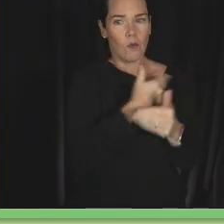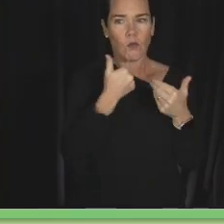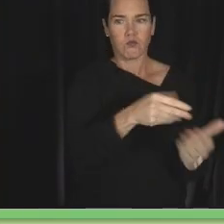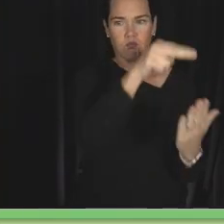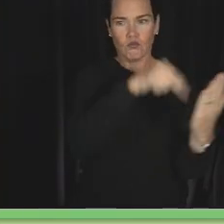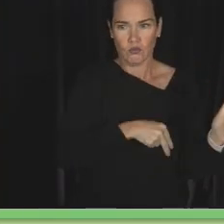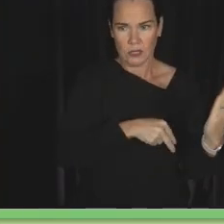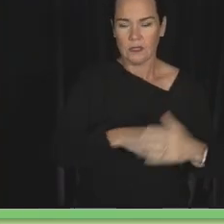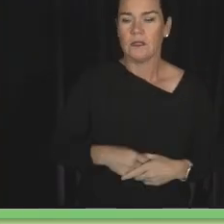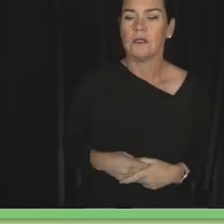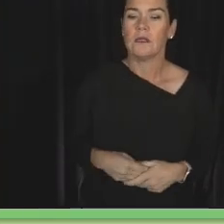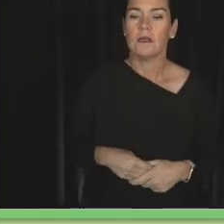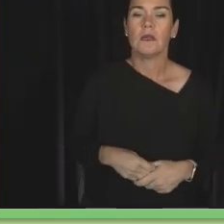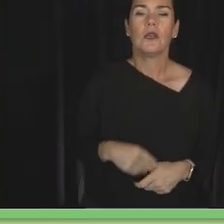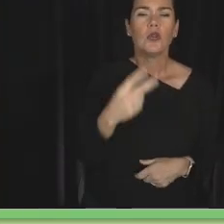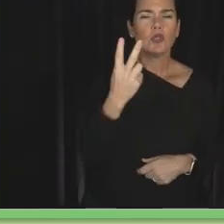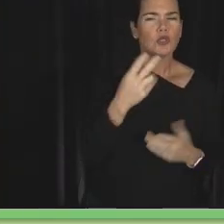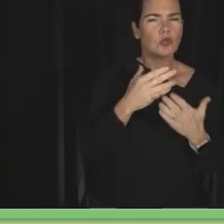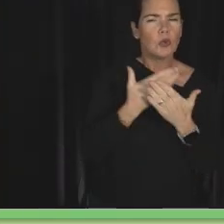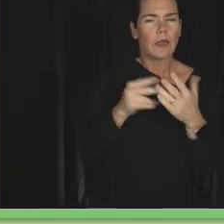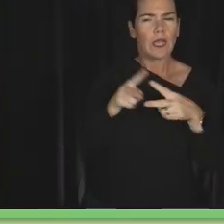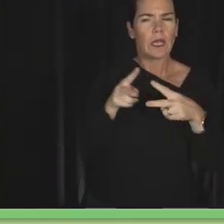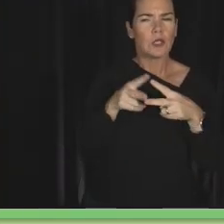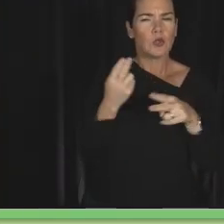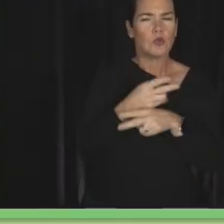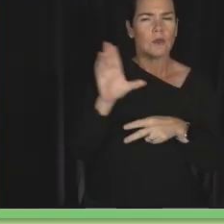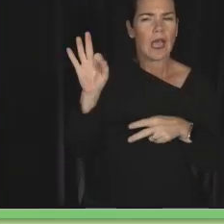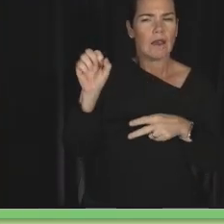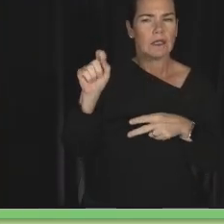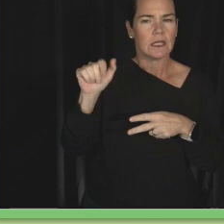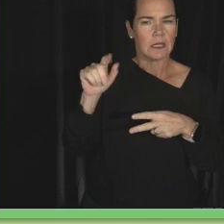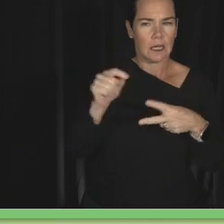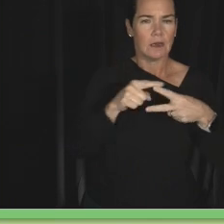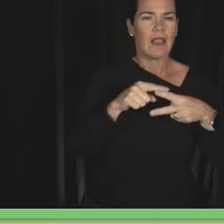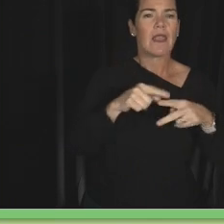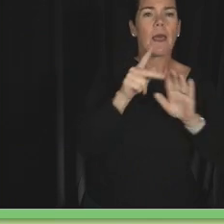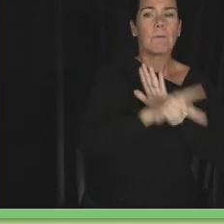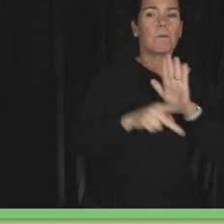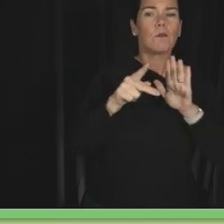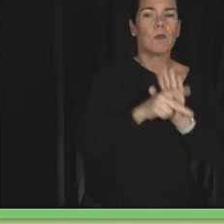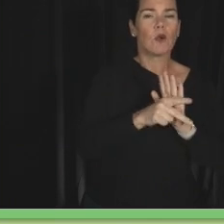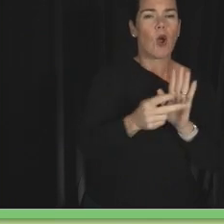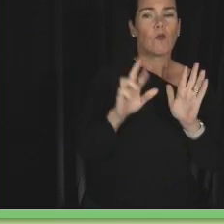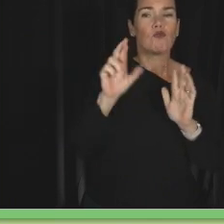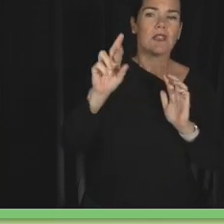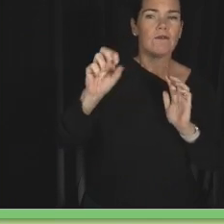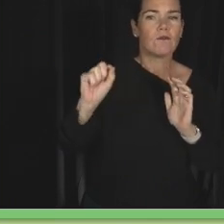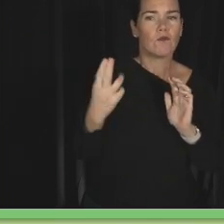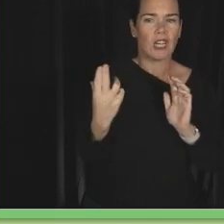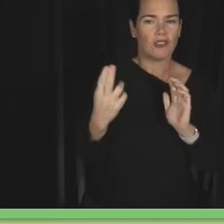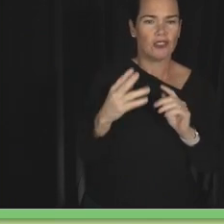So there's two places that use fstat in the tail plugin. The first is in the periodic refresh interval, which we've configured to run a